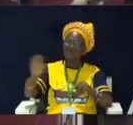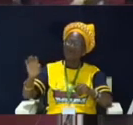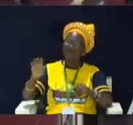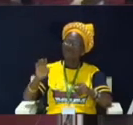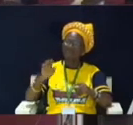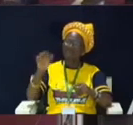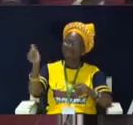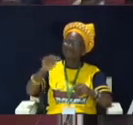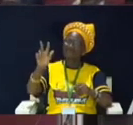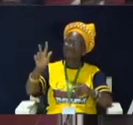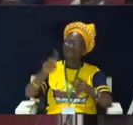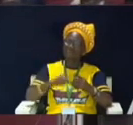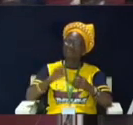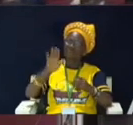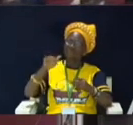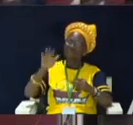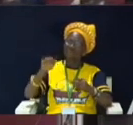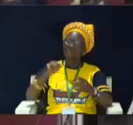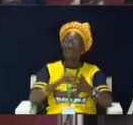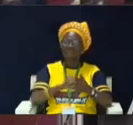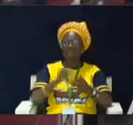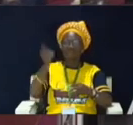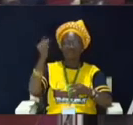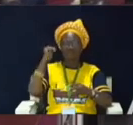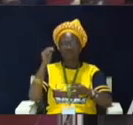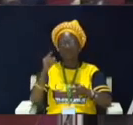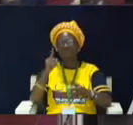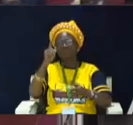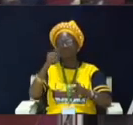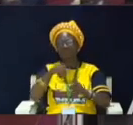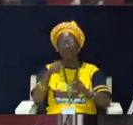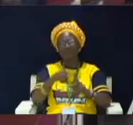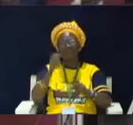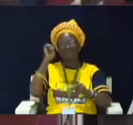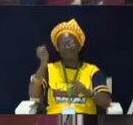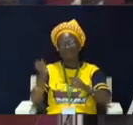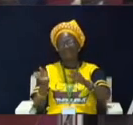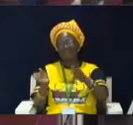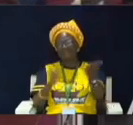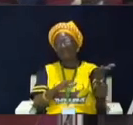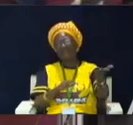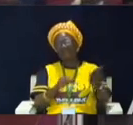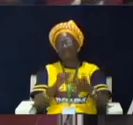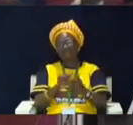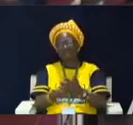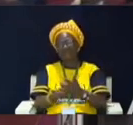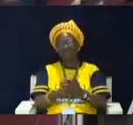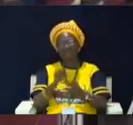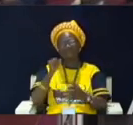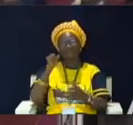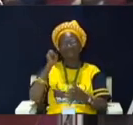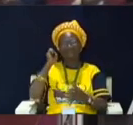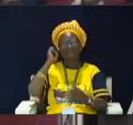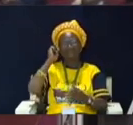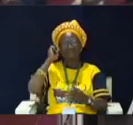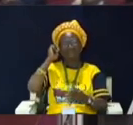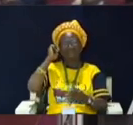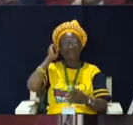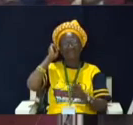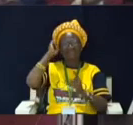15, it was when he died that he spoiled